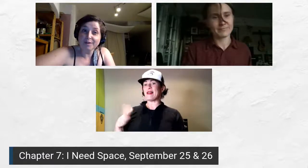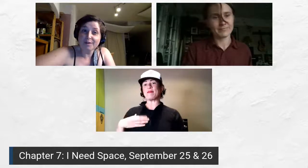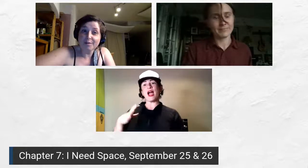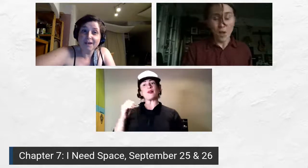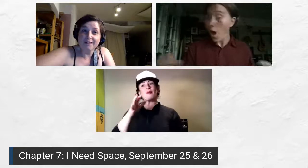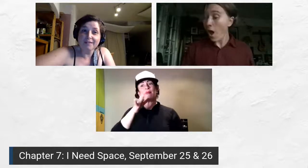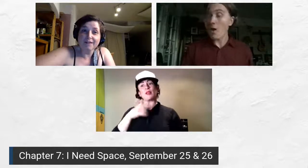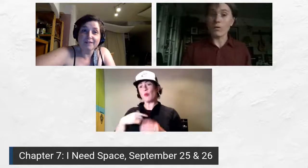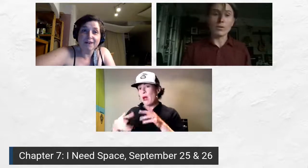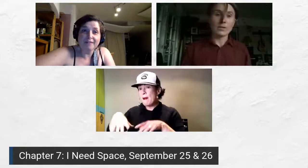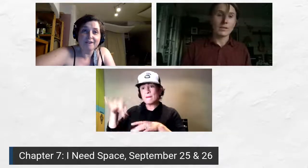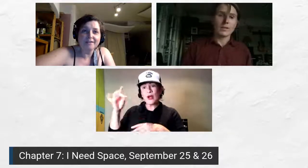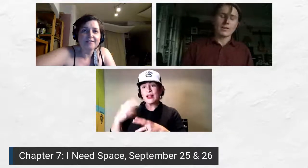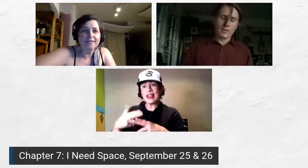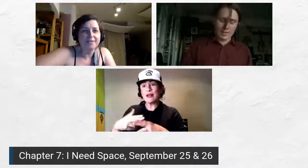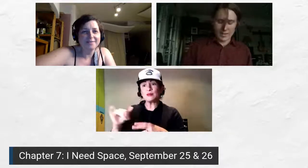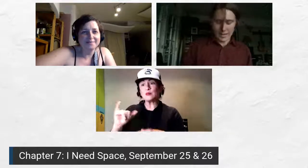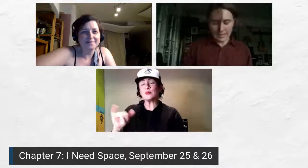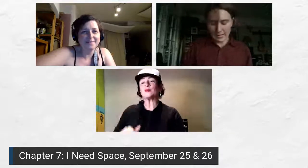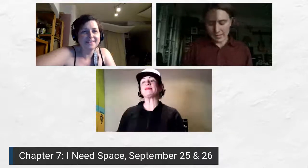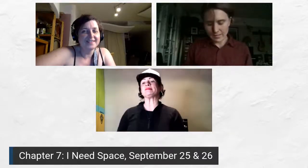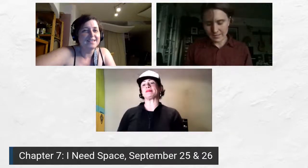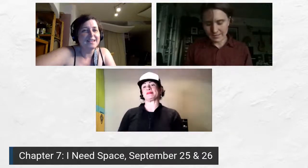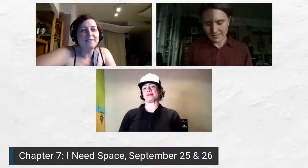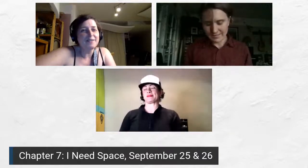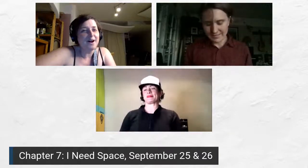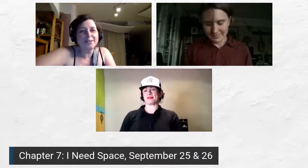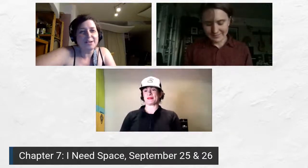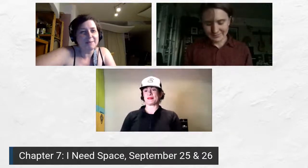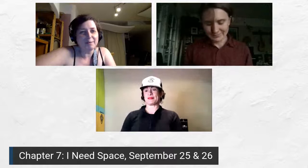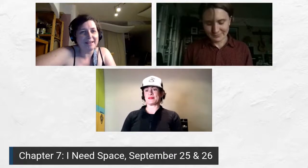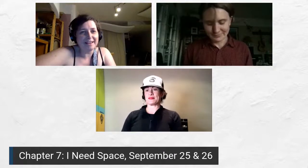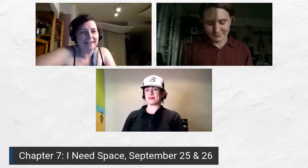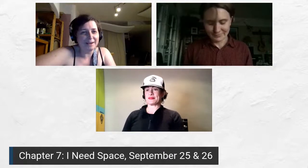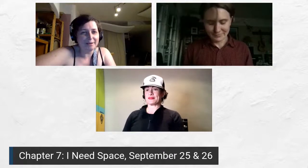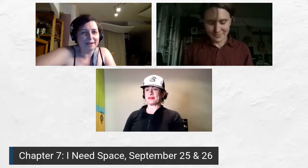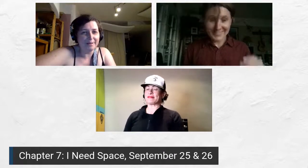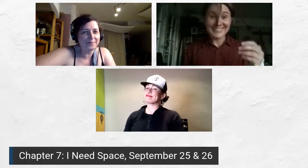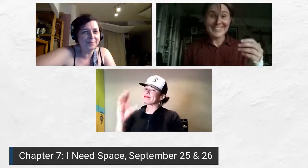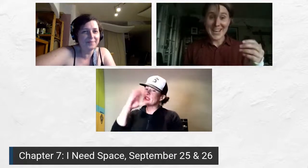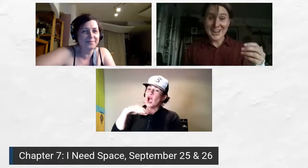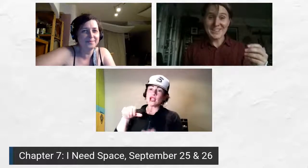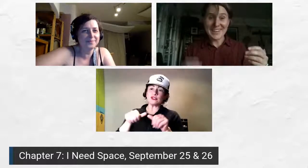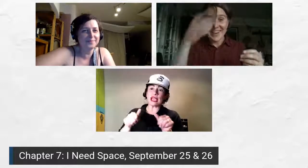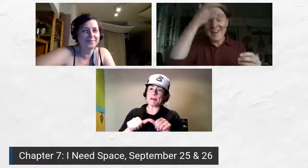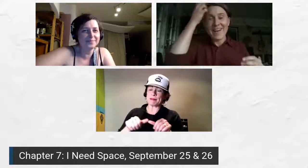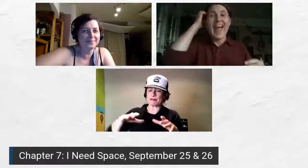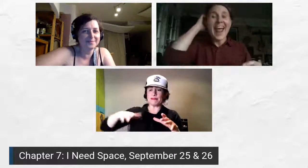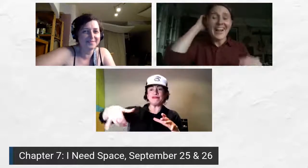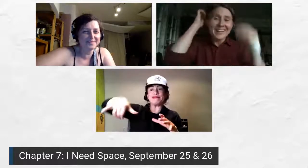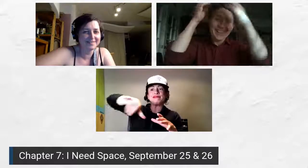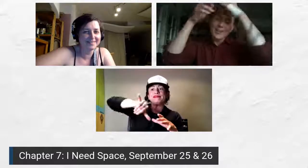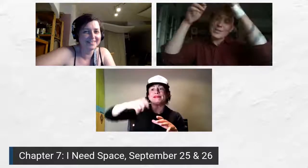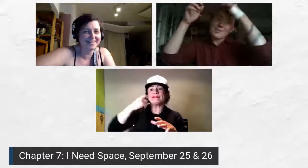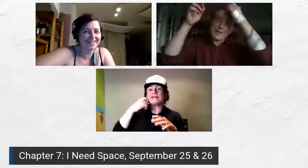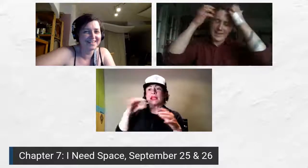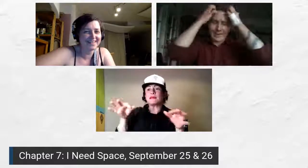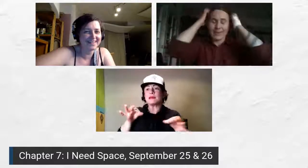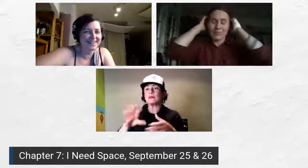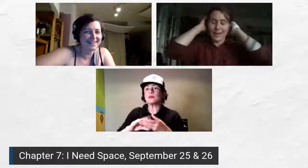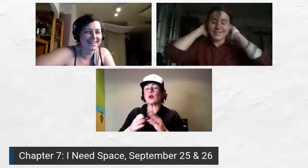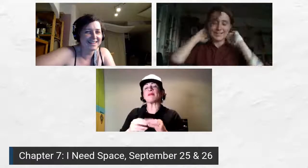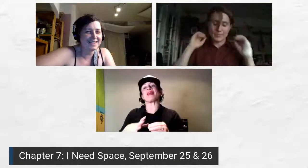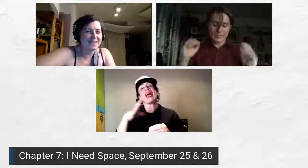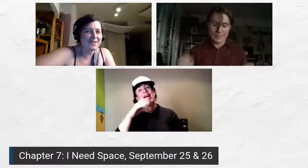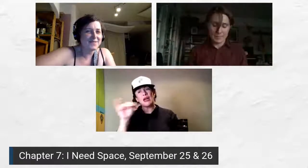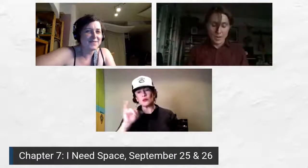names first so that we can get the 5 in? God. See, odd-shaped pancake. Here we go. Here we go. And odd-shaped pancake